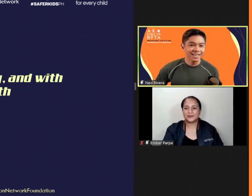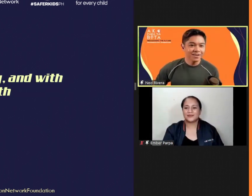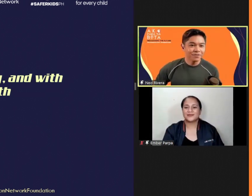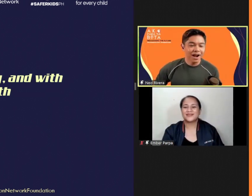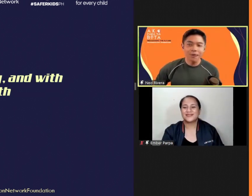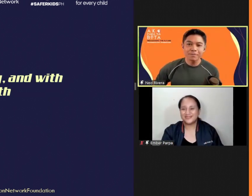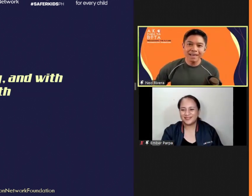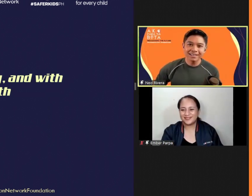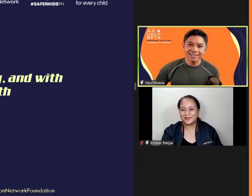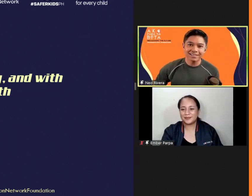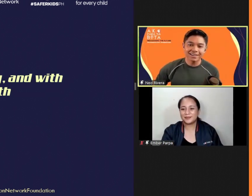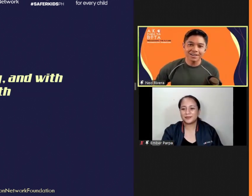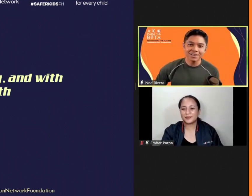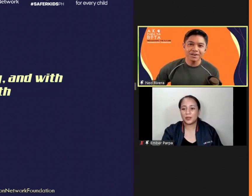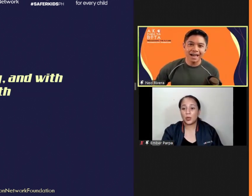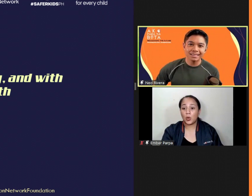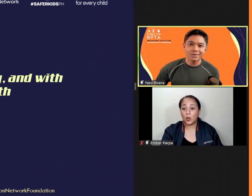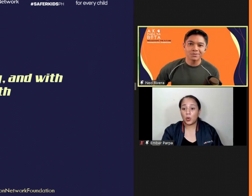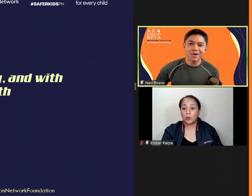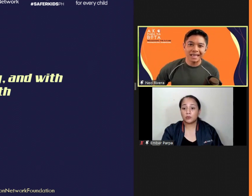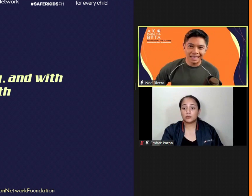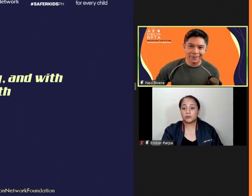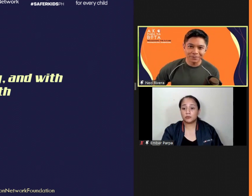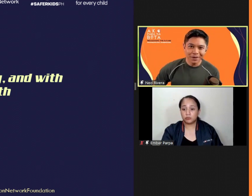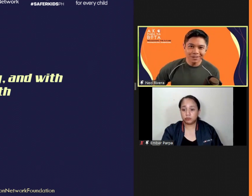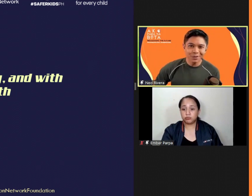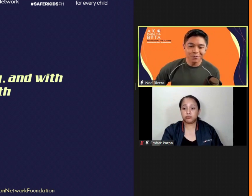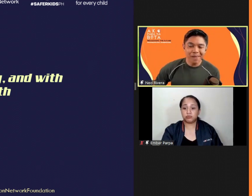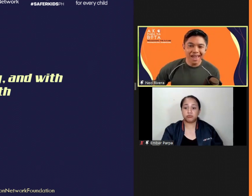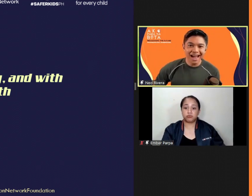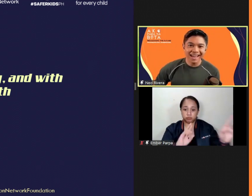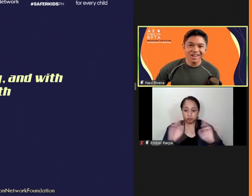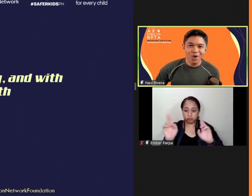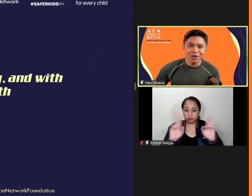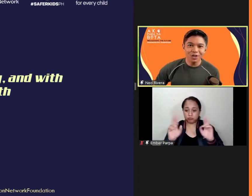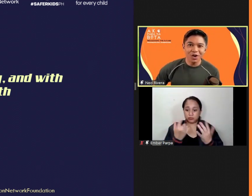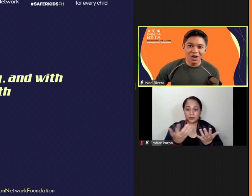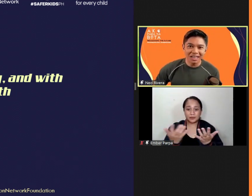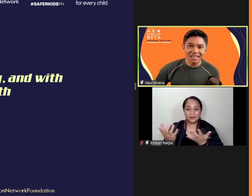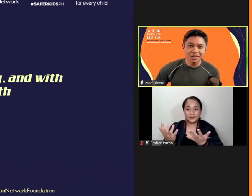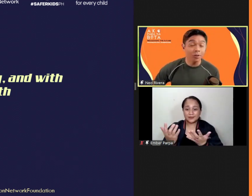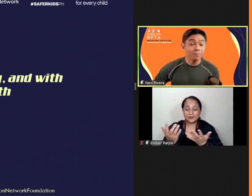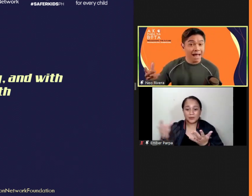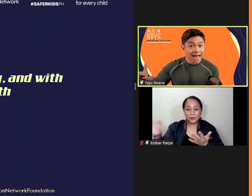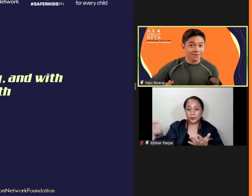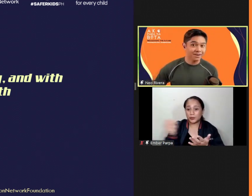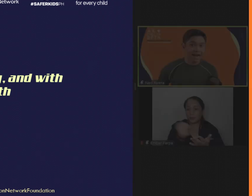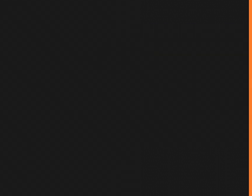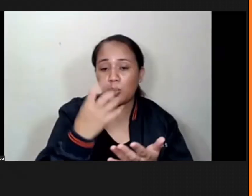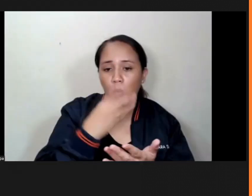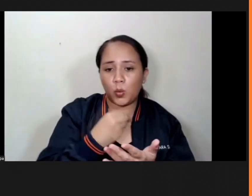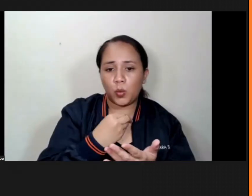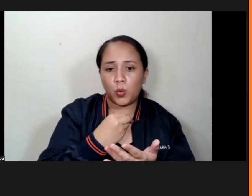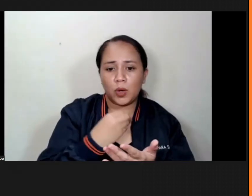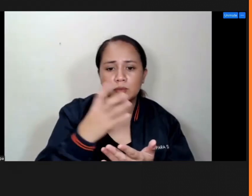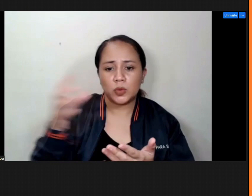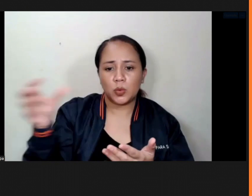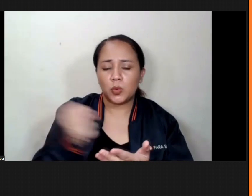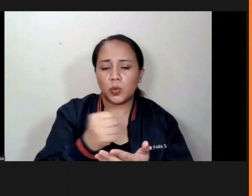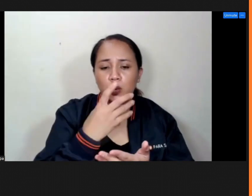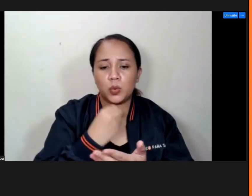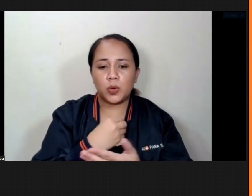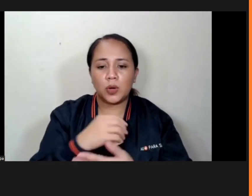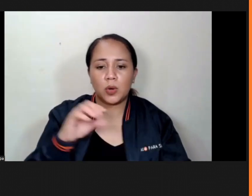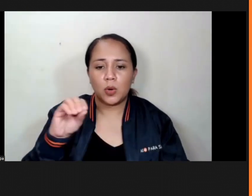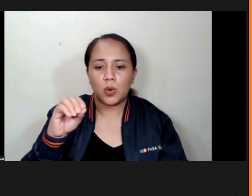right. For our panelists, are you guys ready? So may I call back,